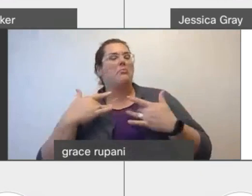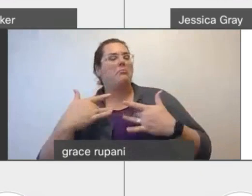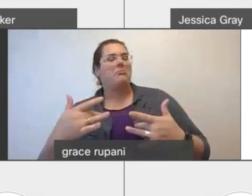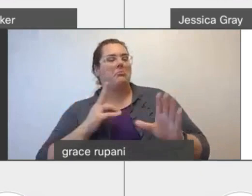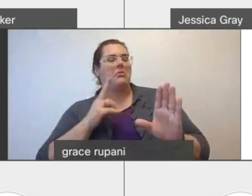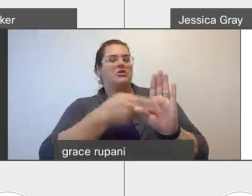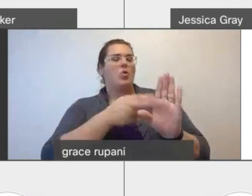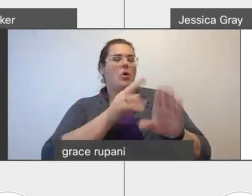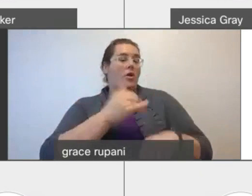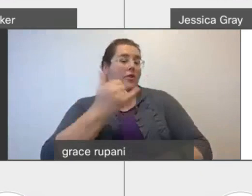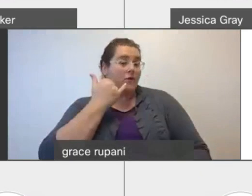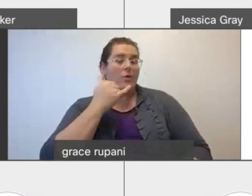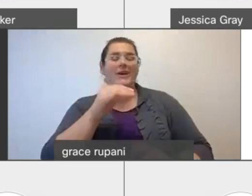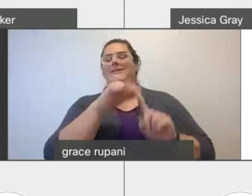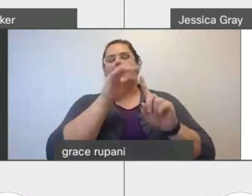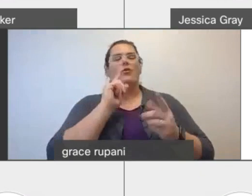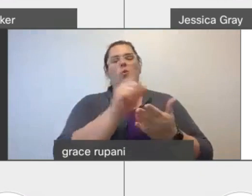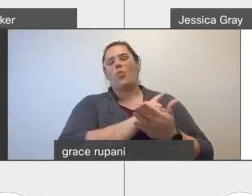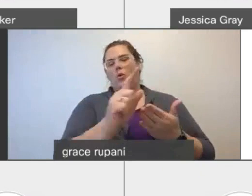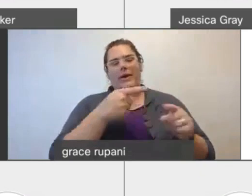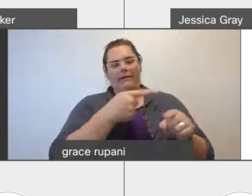when I was tied up.